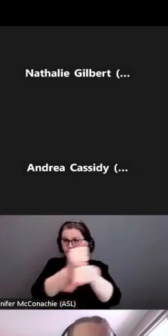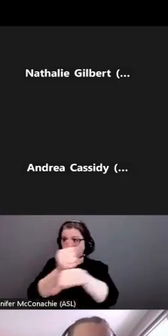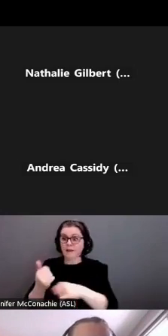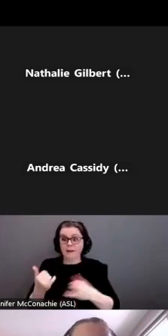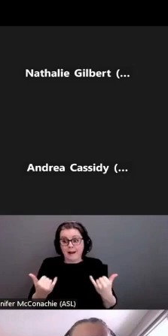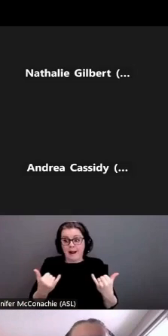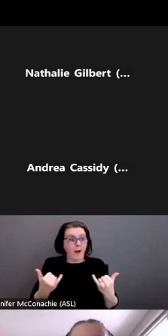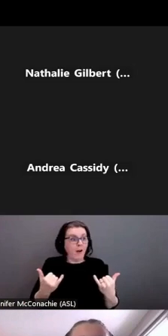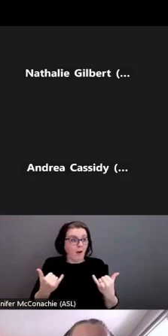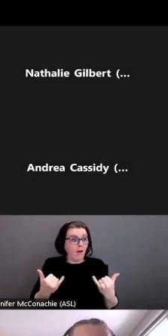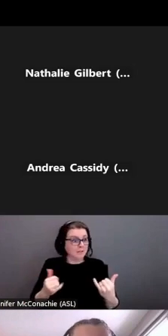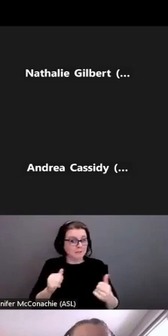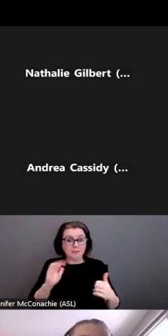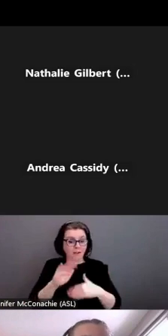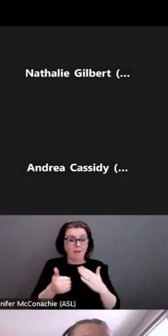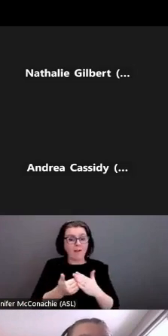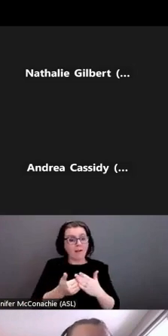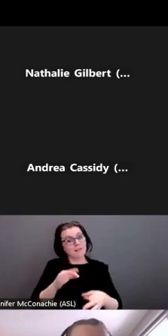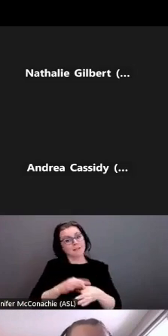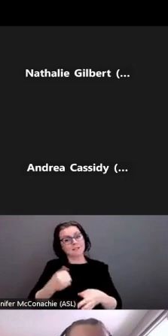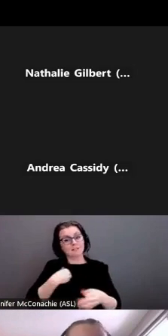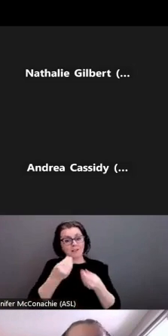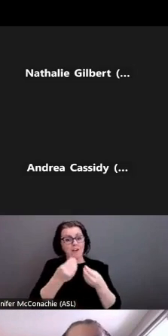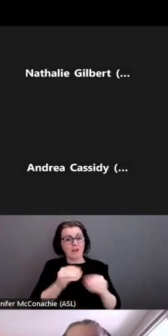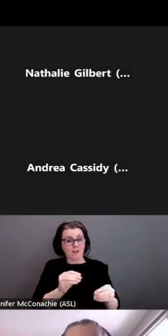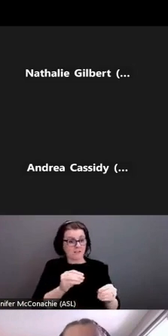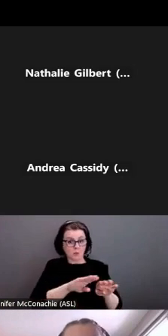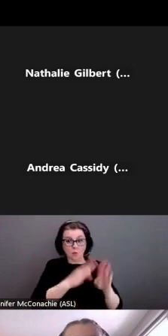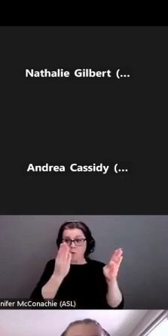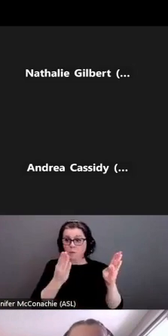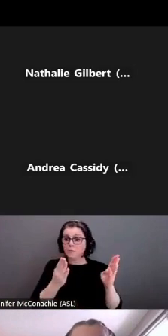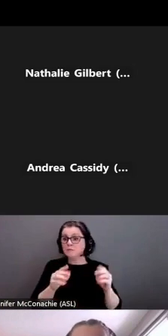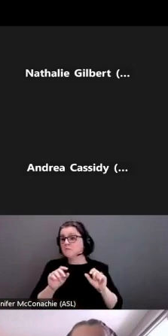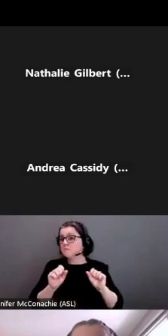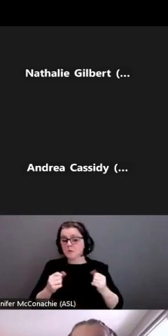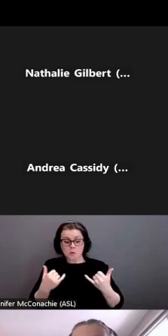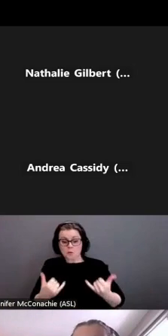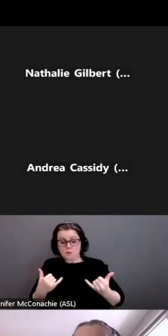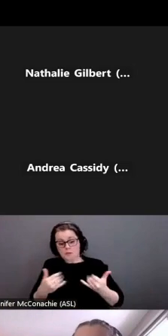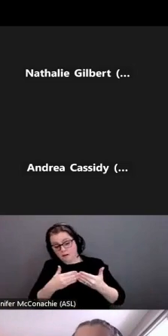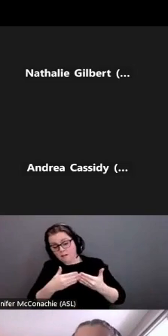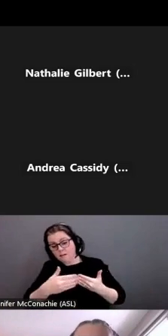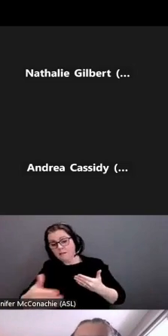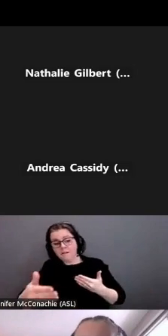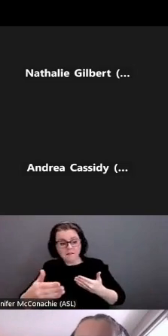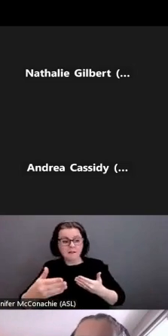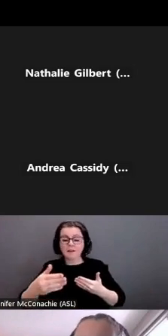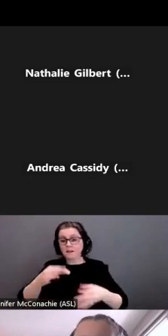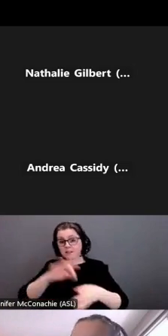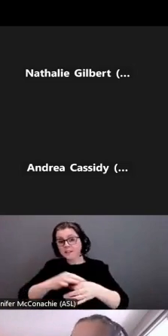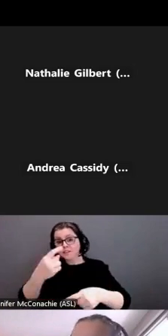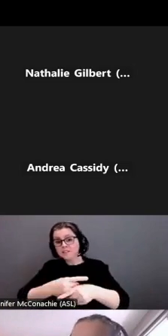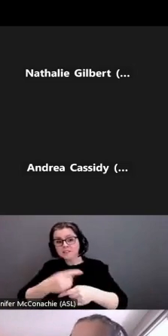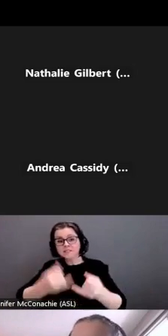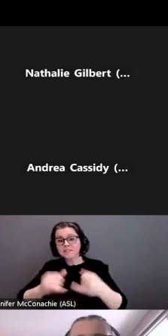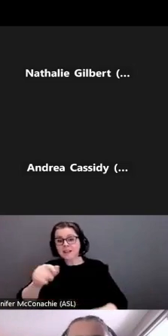speak, and you can go there anytime between now and election day in order to vote, so long as it's